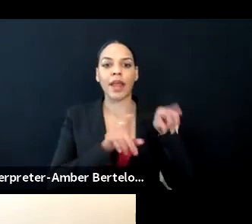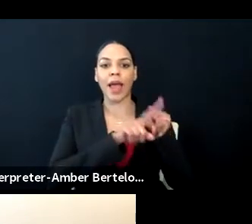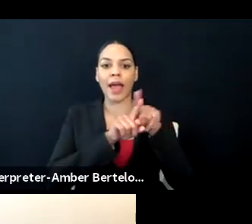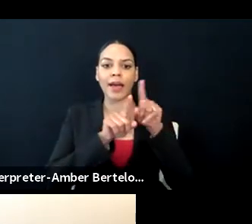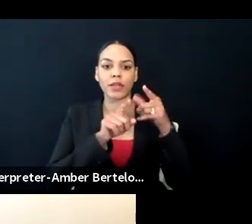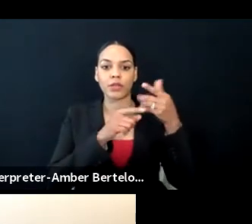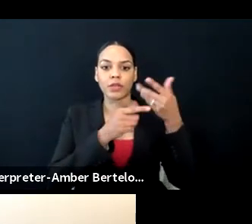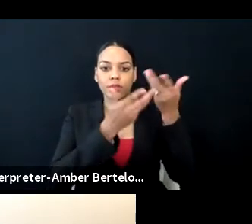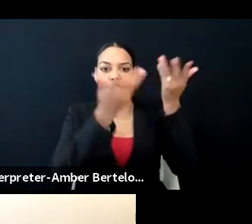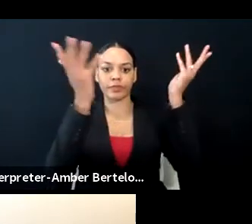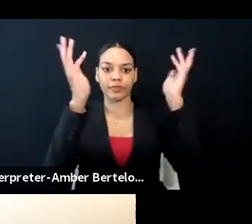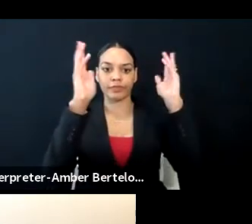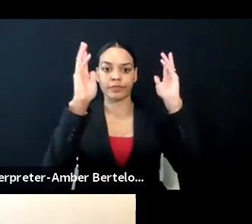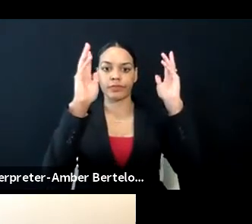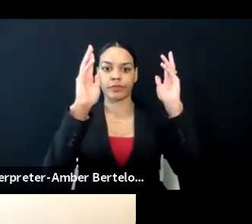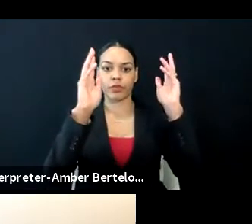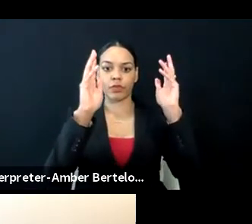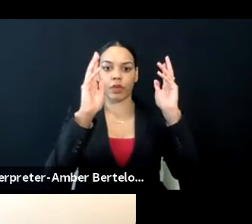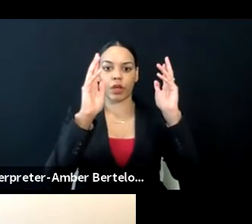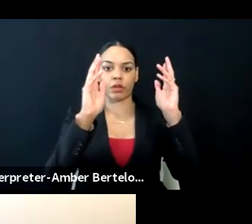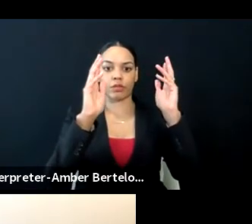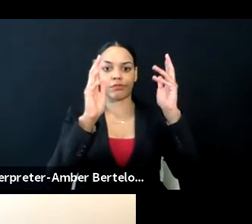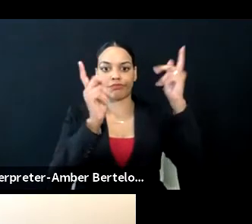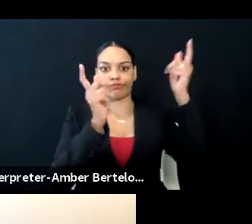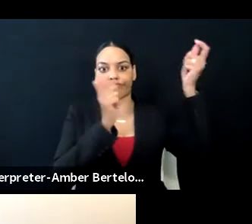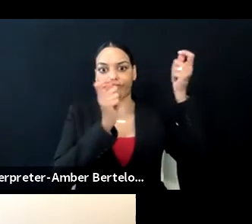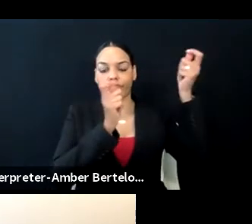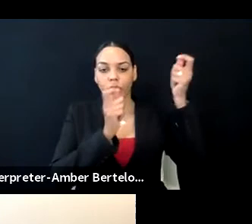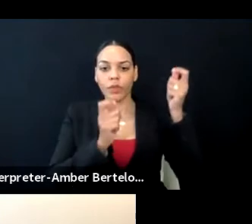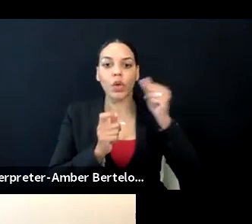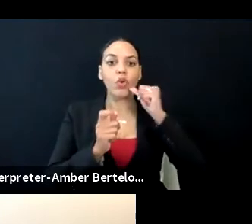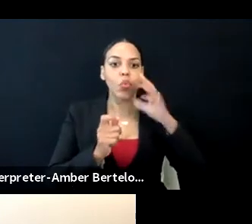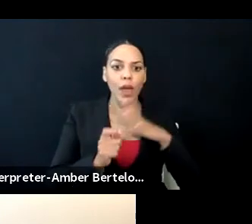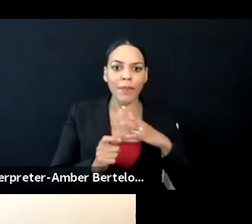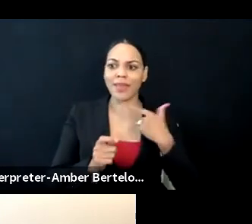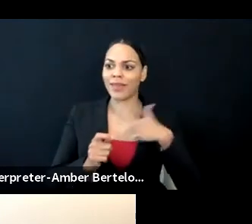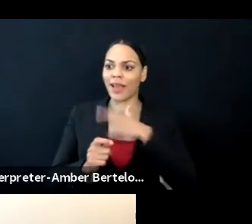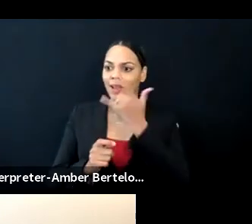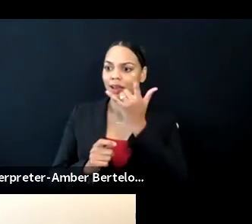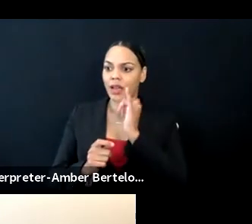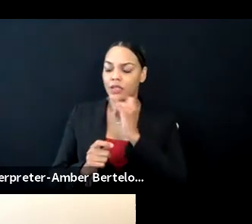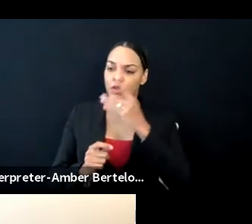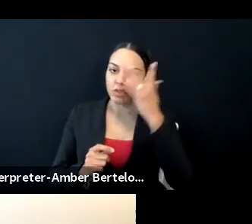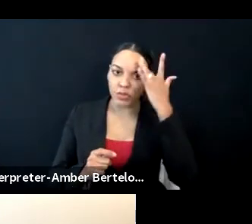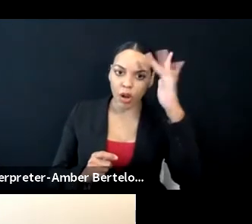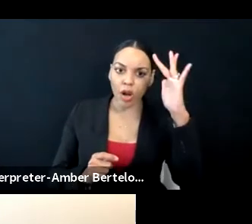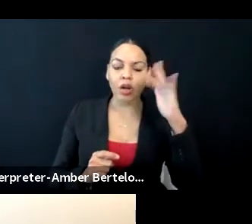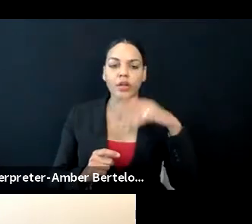when women like us, who are smart, who are talented, who can do it all, walk into the room,